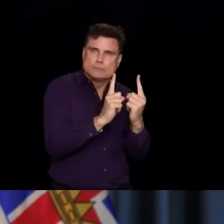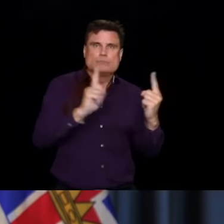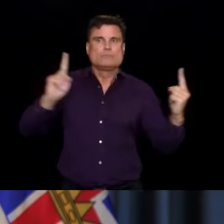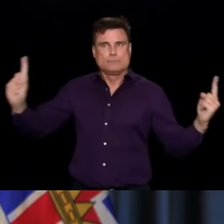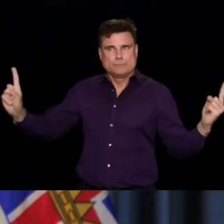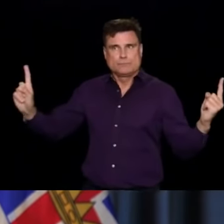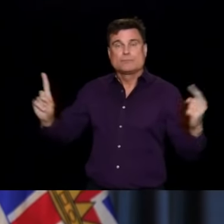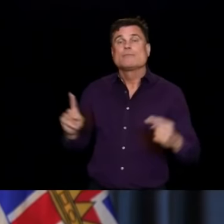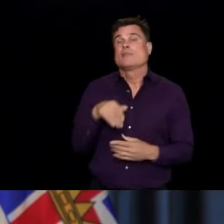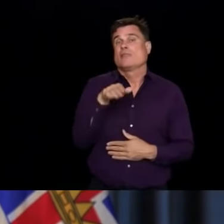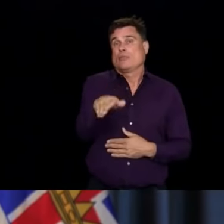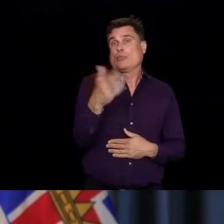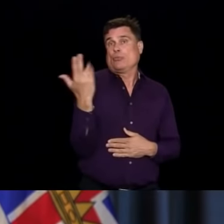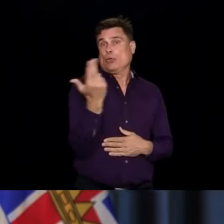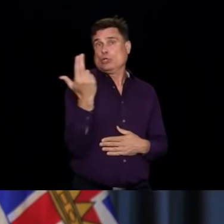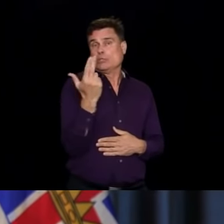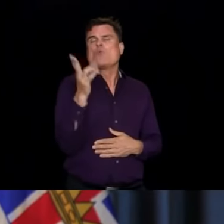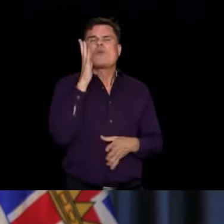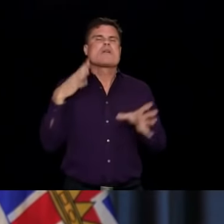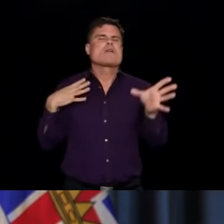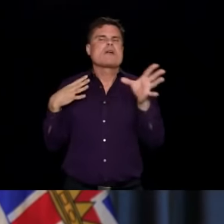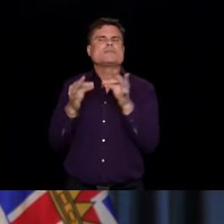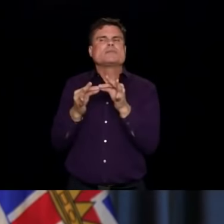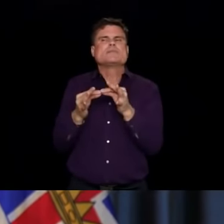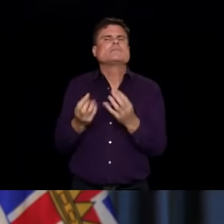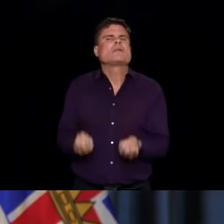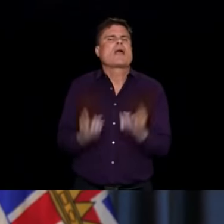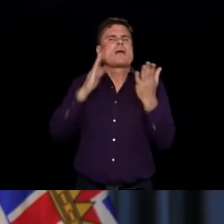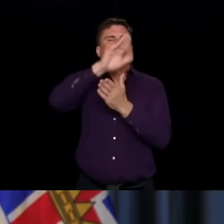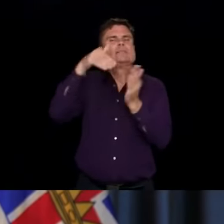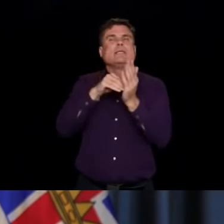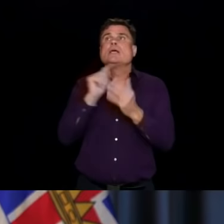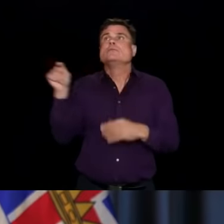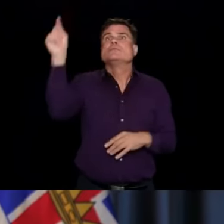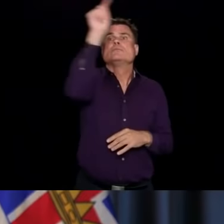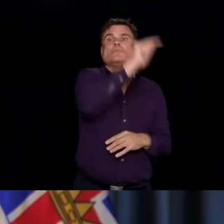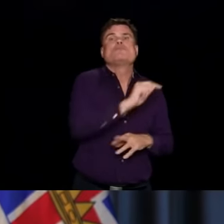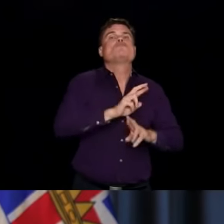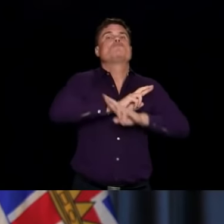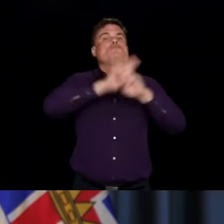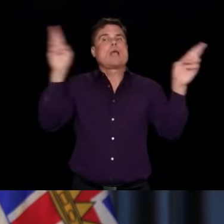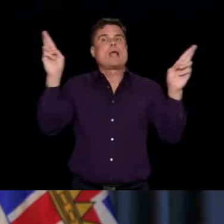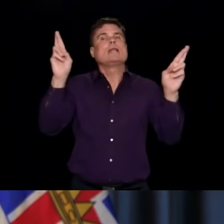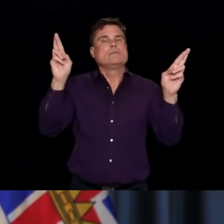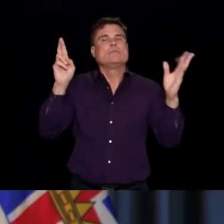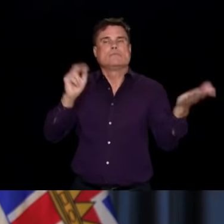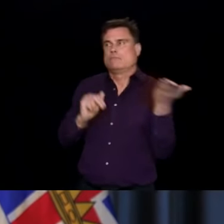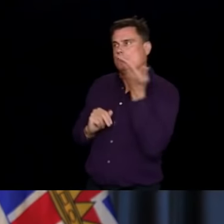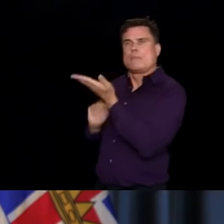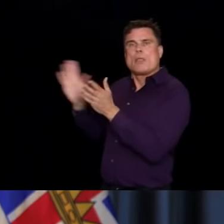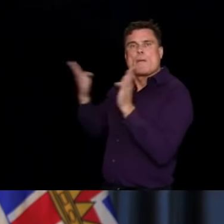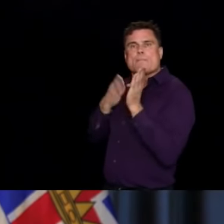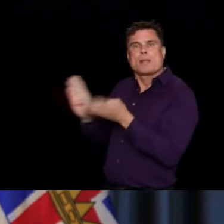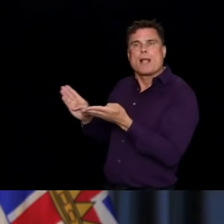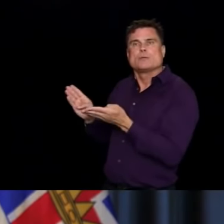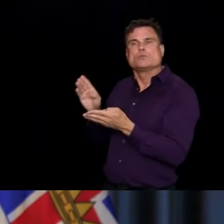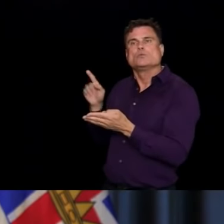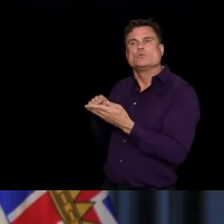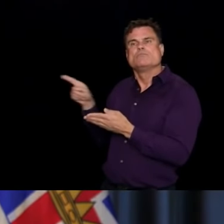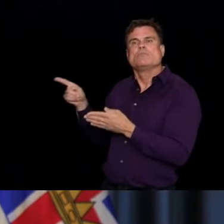including the number of plans submitted and approved. As I usually do on Monday and Tuesday, I want to bring you an